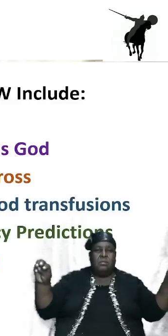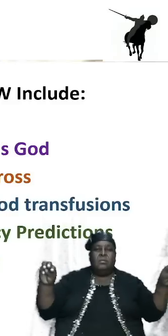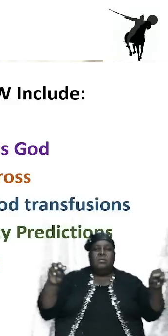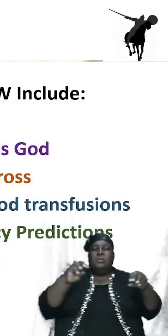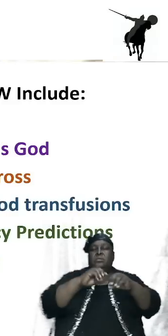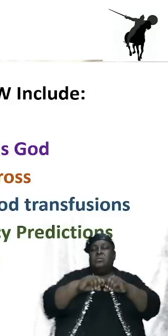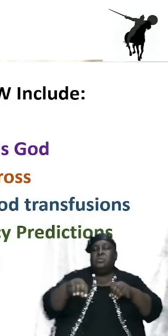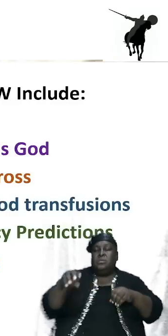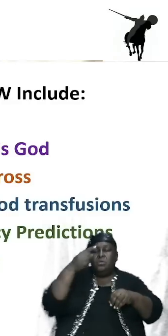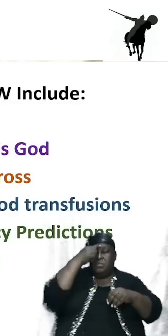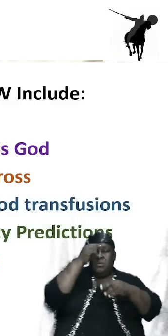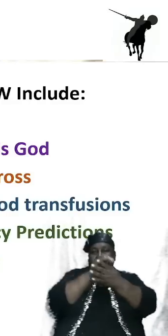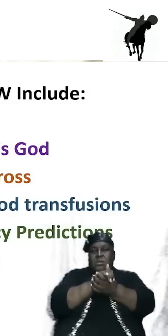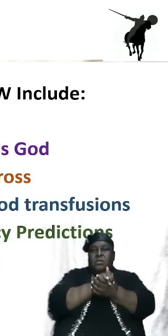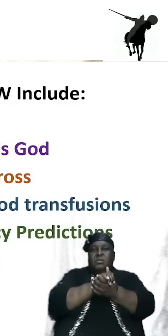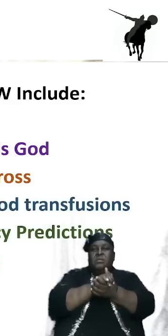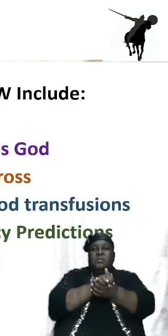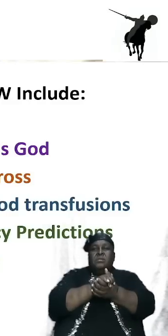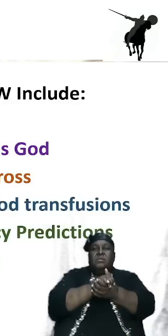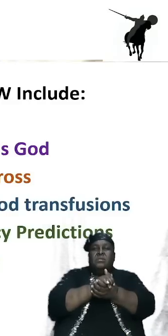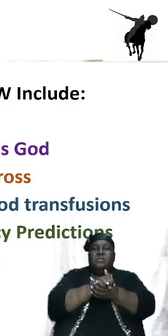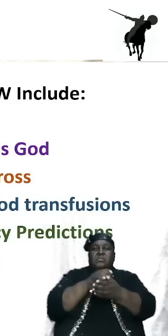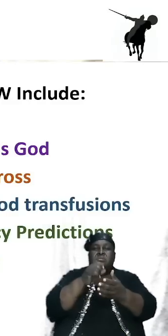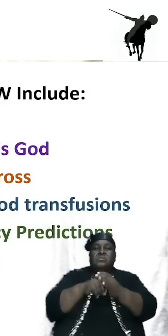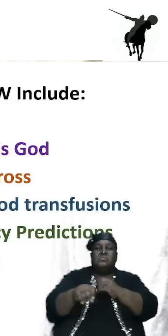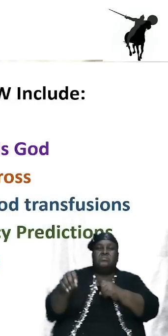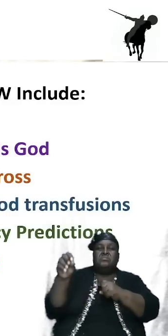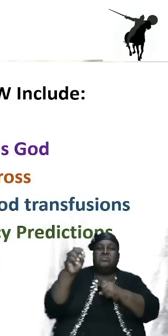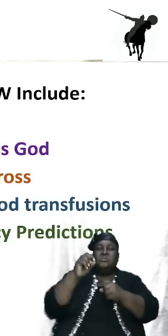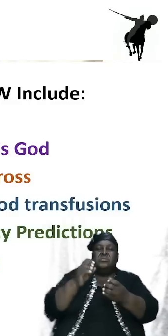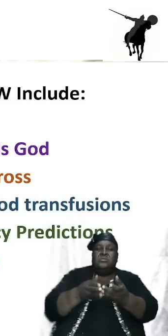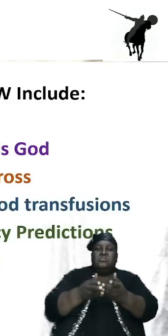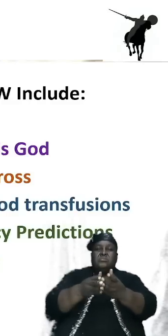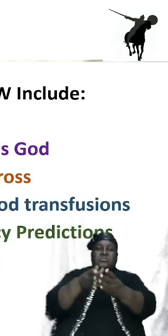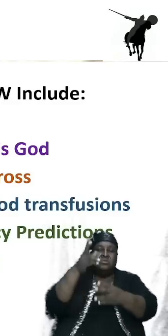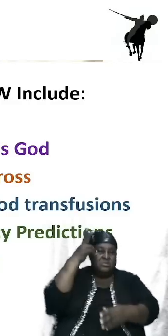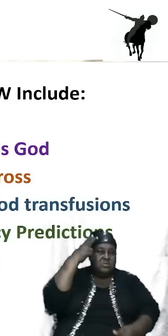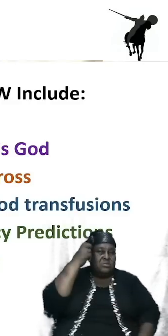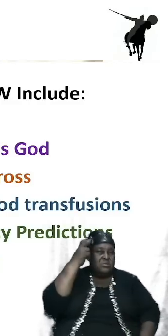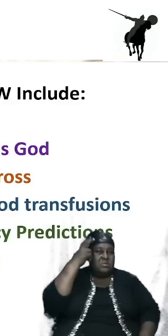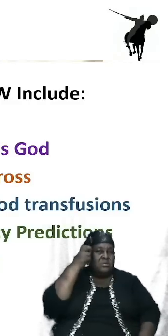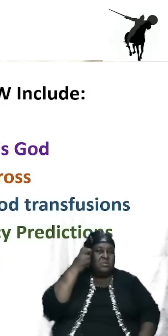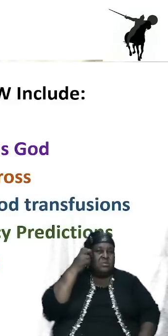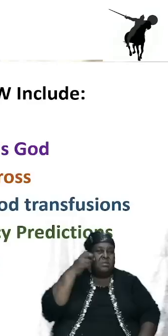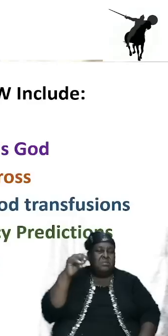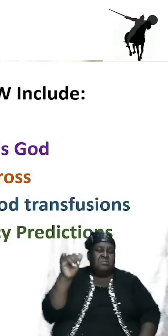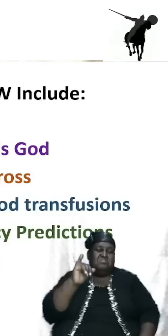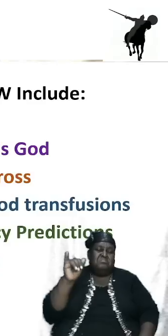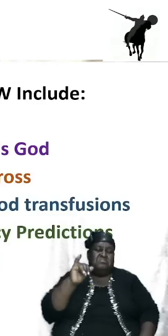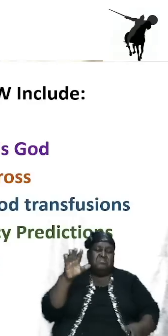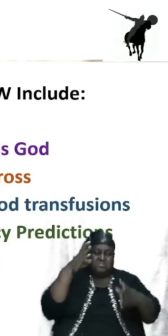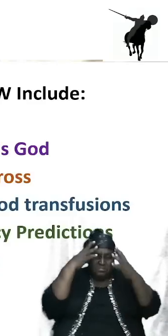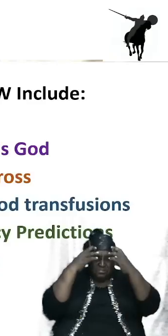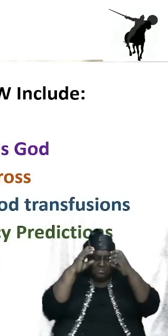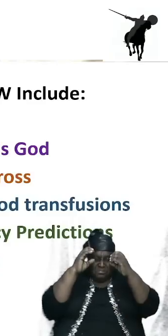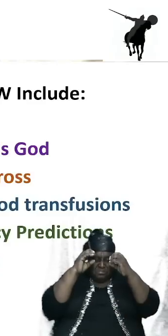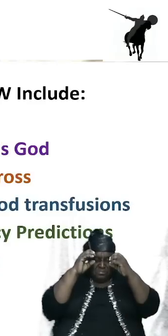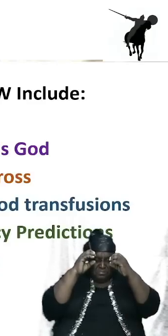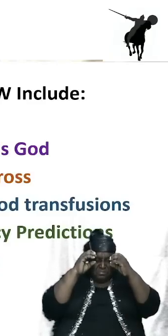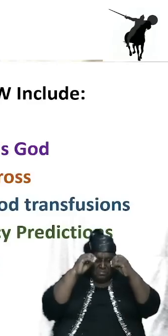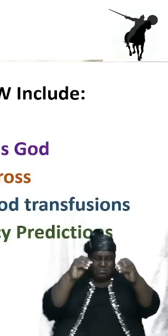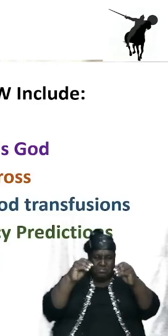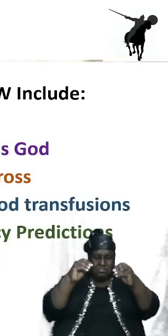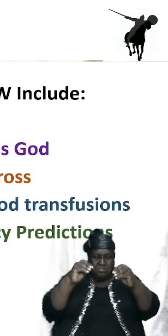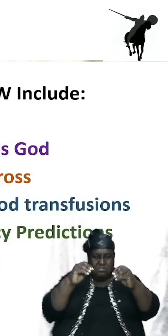scapegoat is practically, they believe that the scapegoat is the devil. Amen. And they have similar teachings. But he deviated from